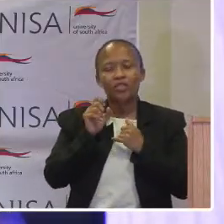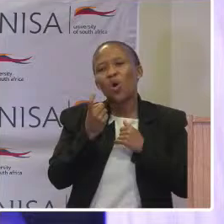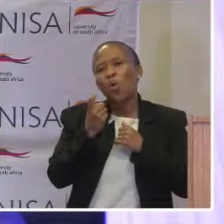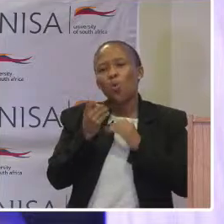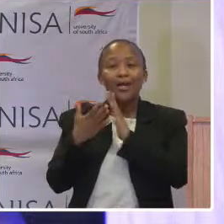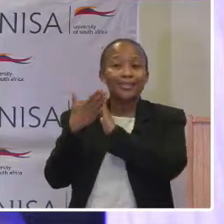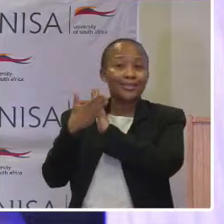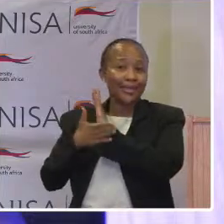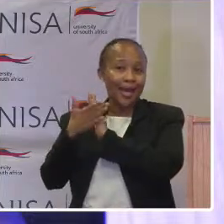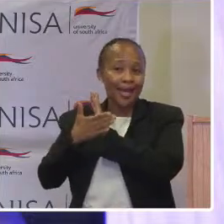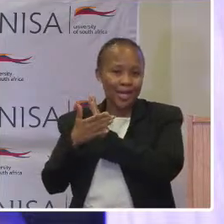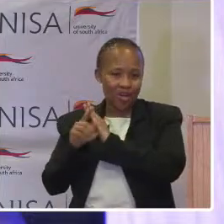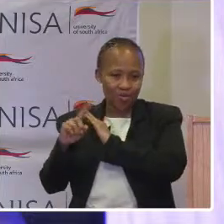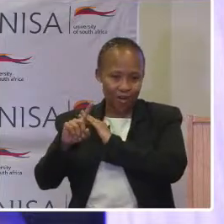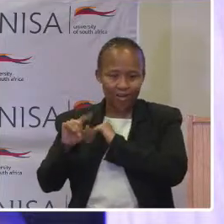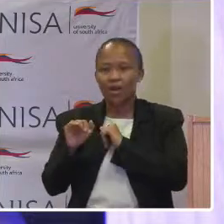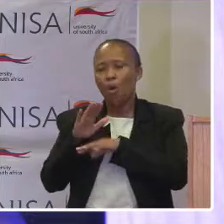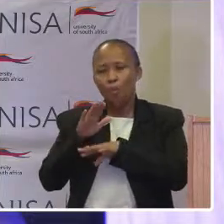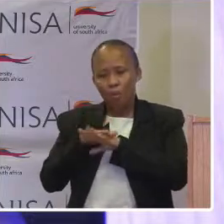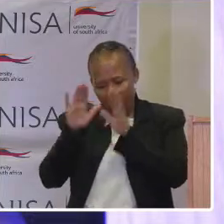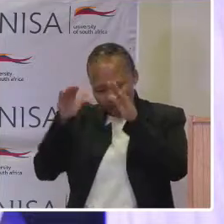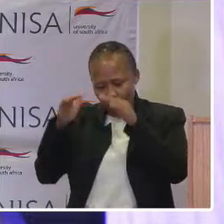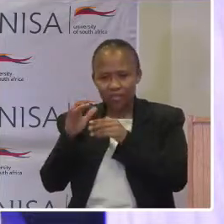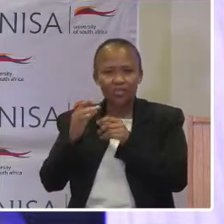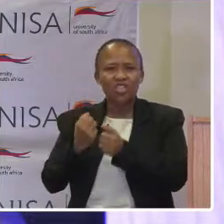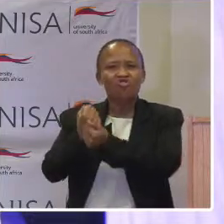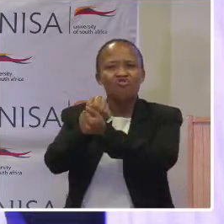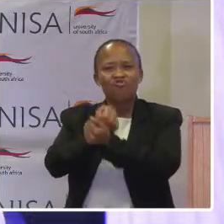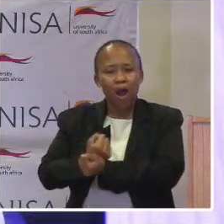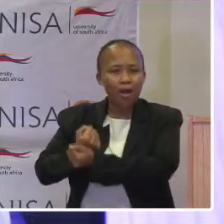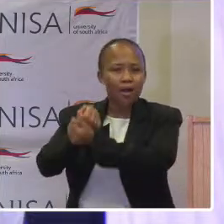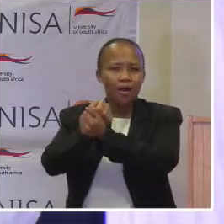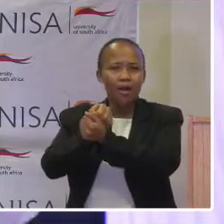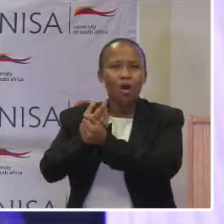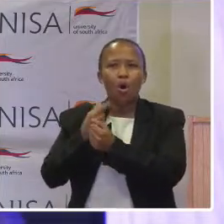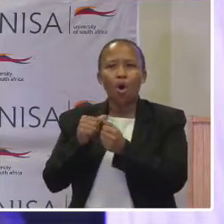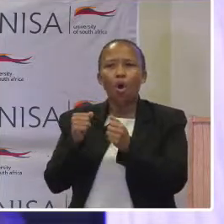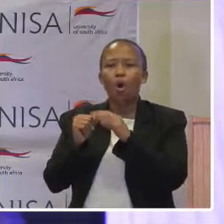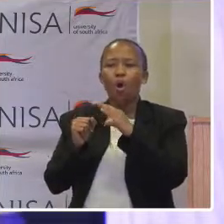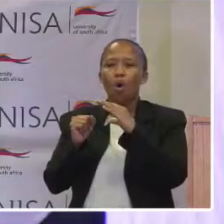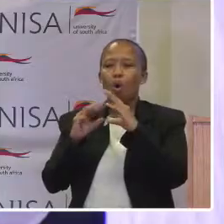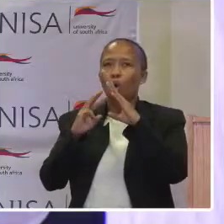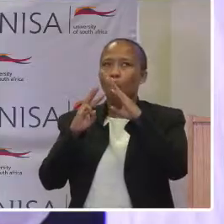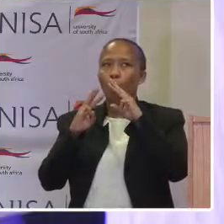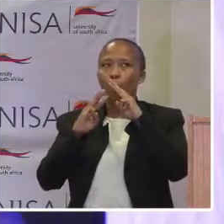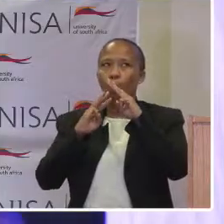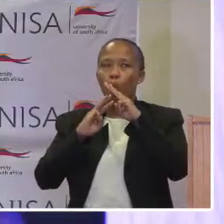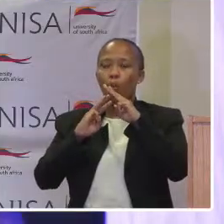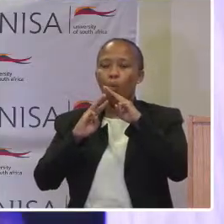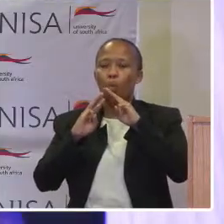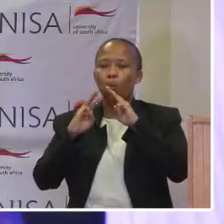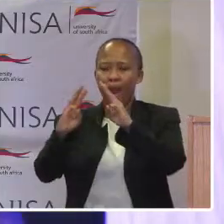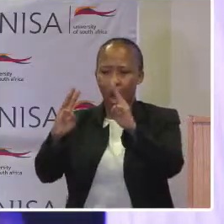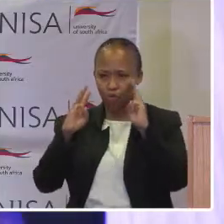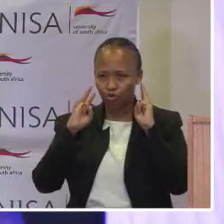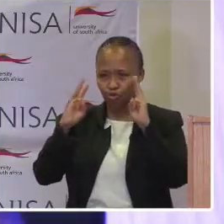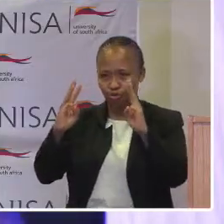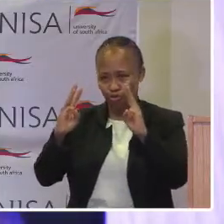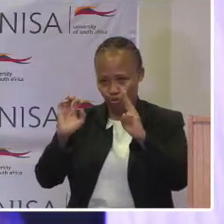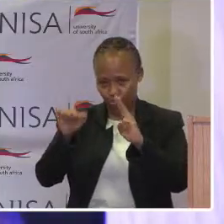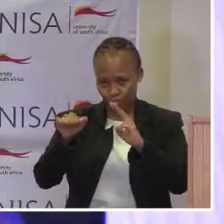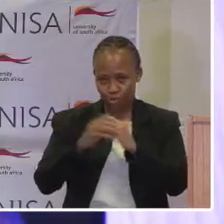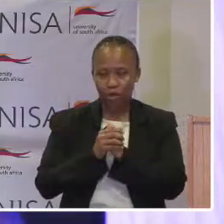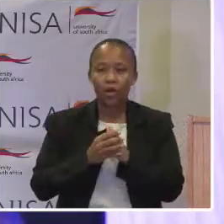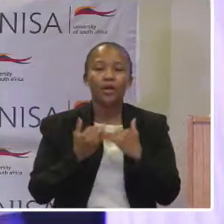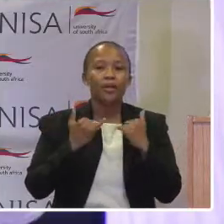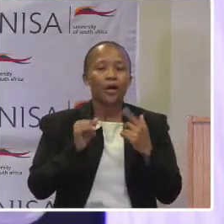It is trucks or it is warehousing. But if you look at the whole thing, it's the system of